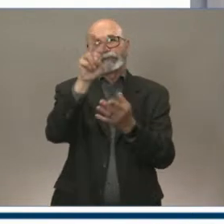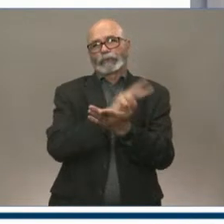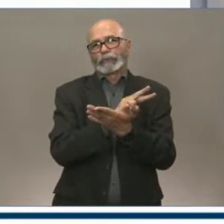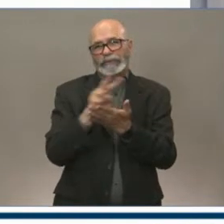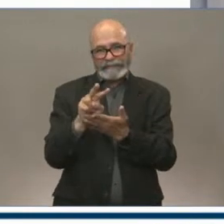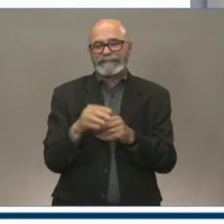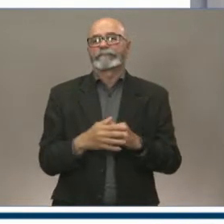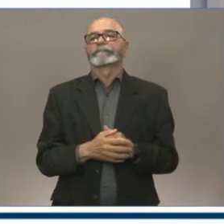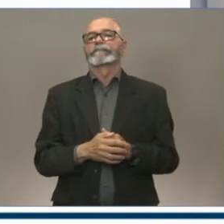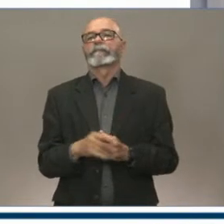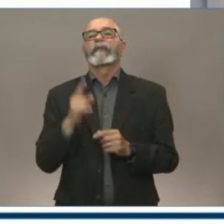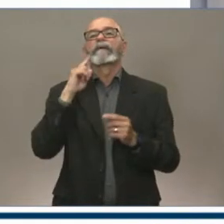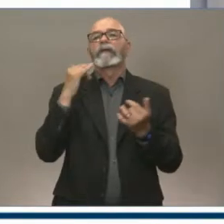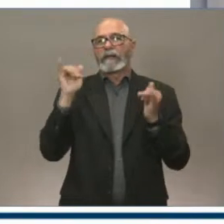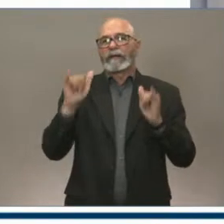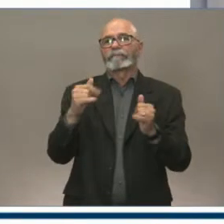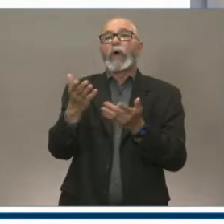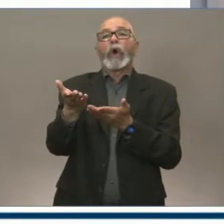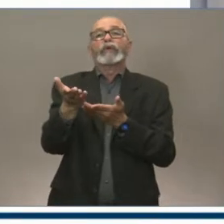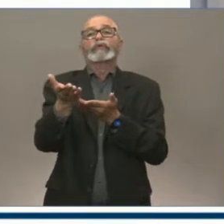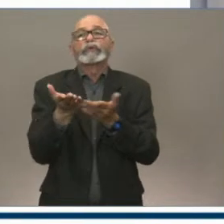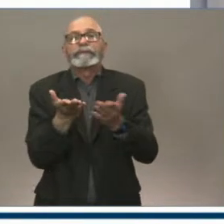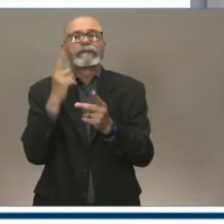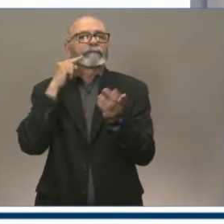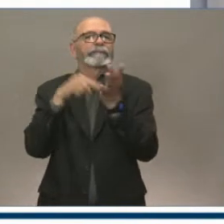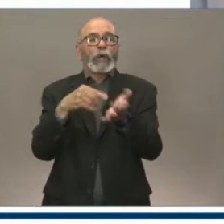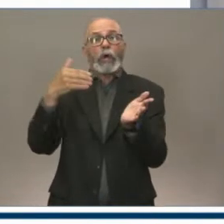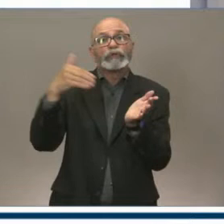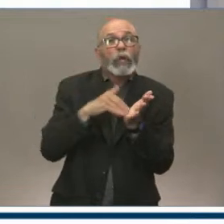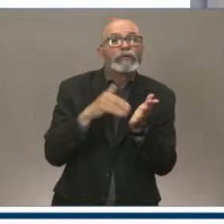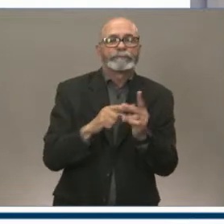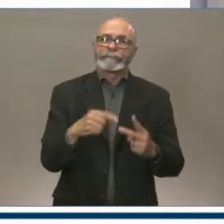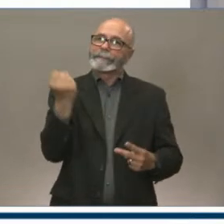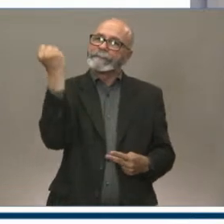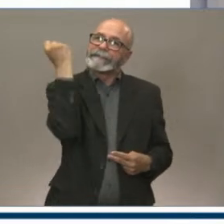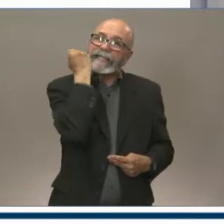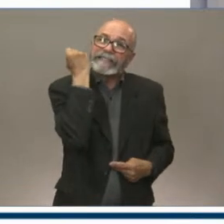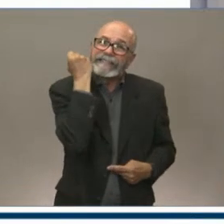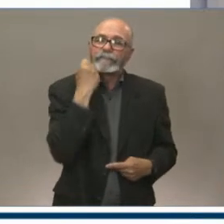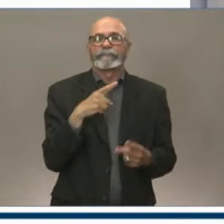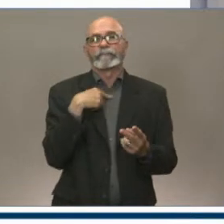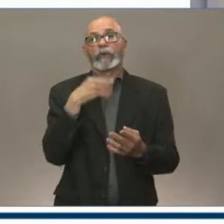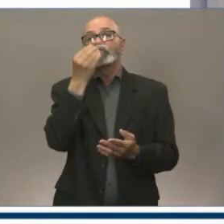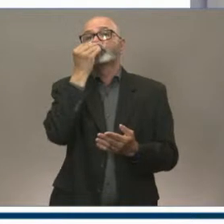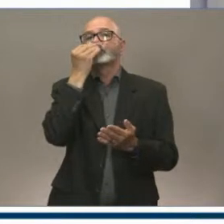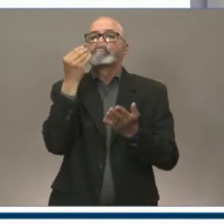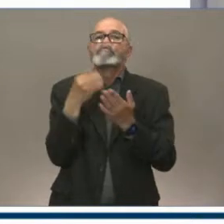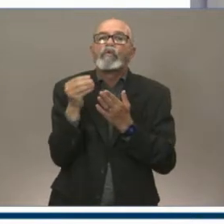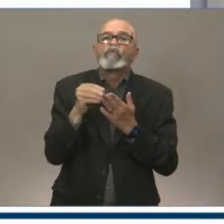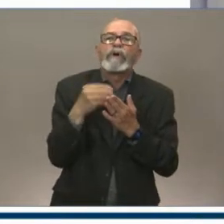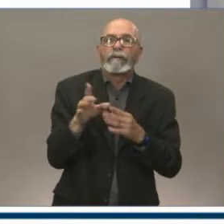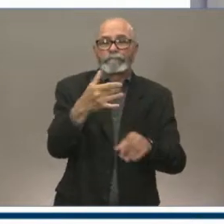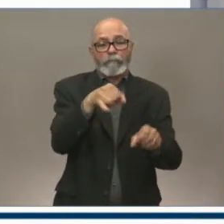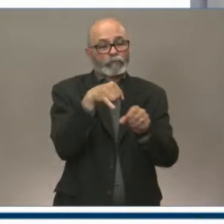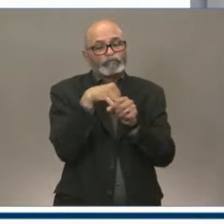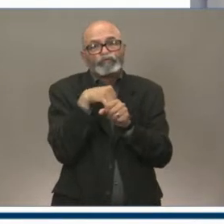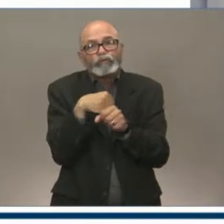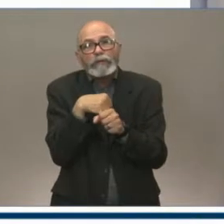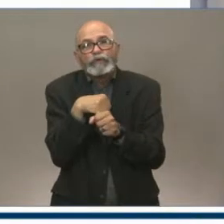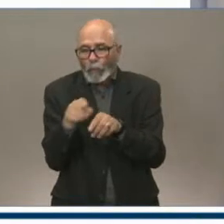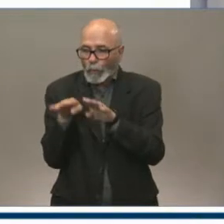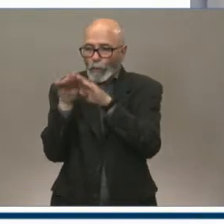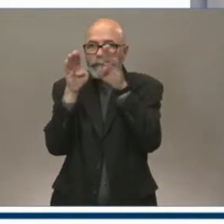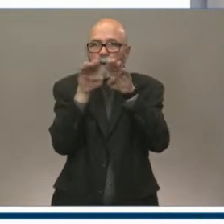open. Doctors and dentist office, grocery stores, and pharmacies can open at 25% capacity.